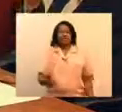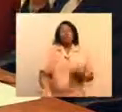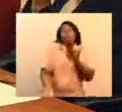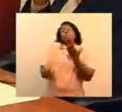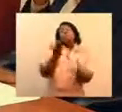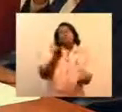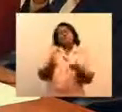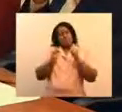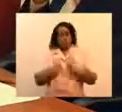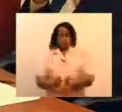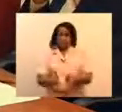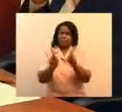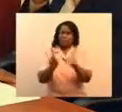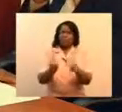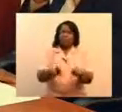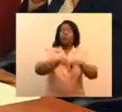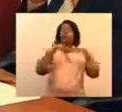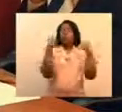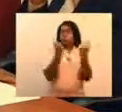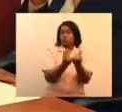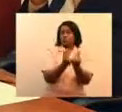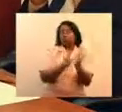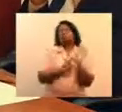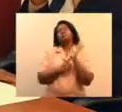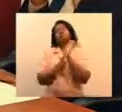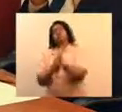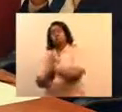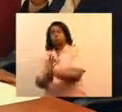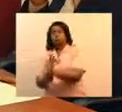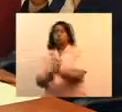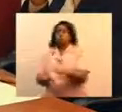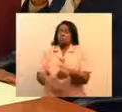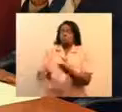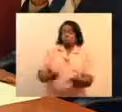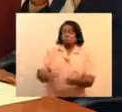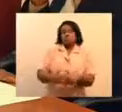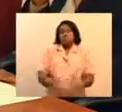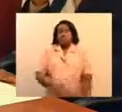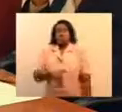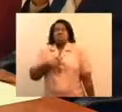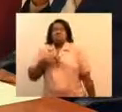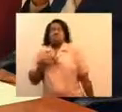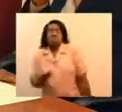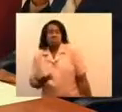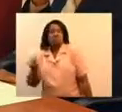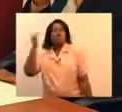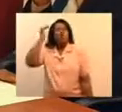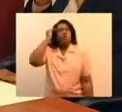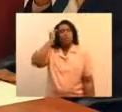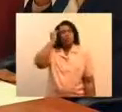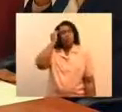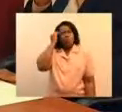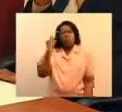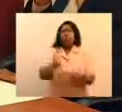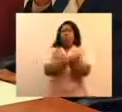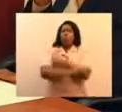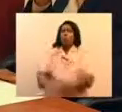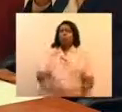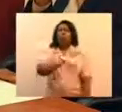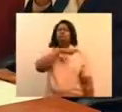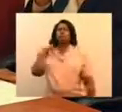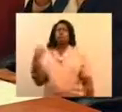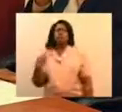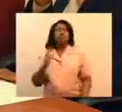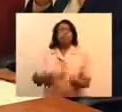for the party to vent issues or build up emotions without aggravating the other party and jeopardizing